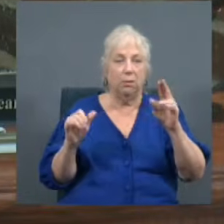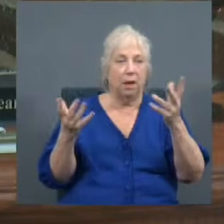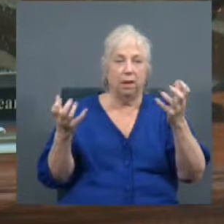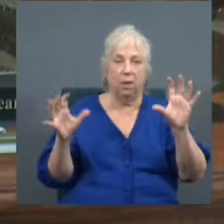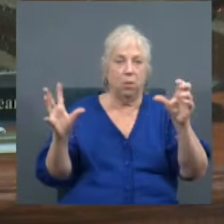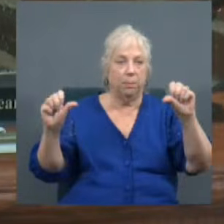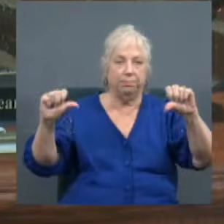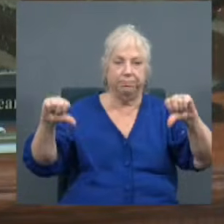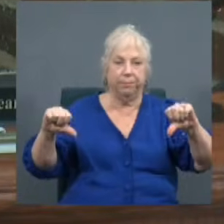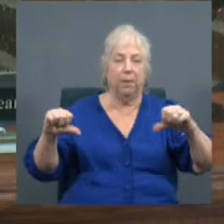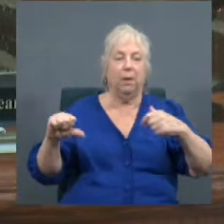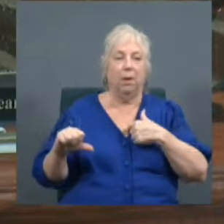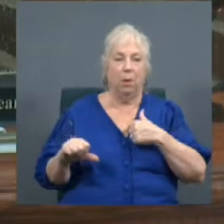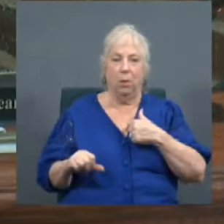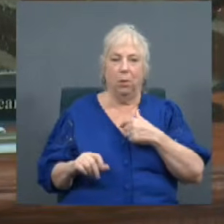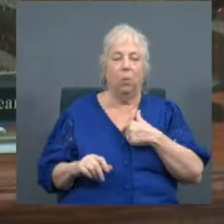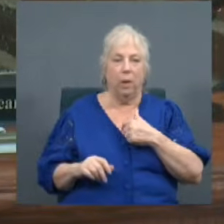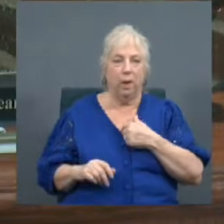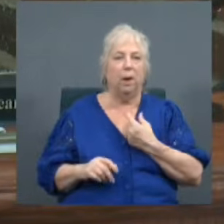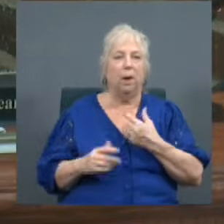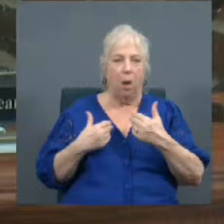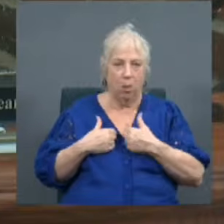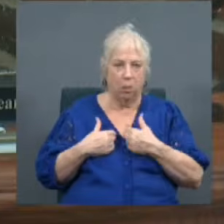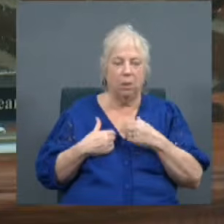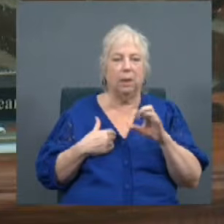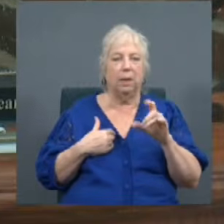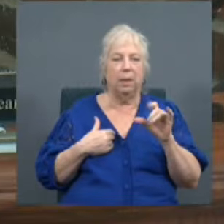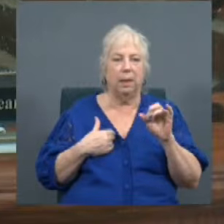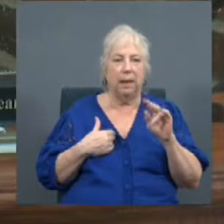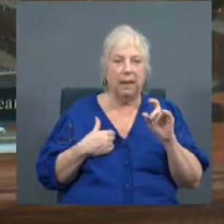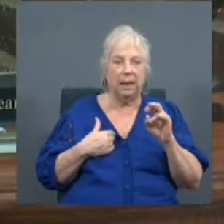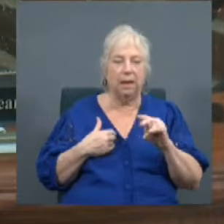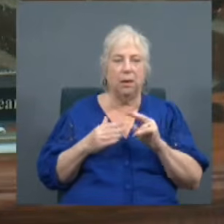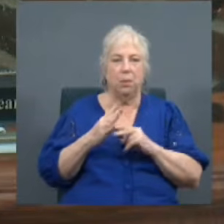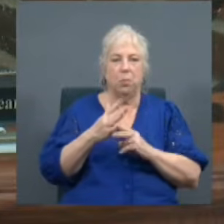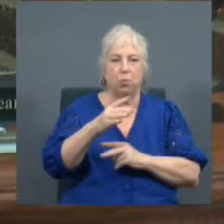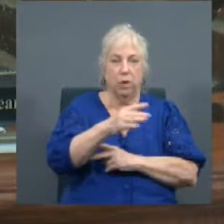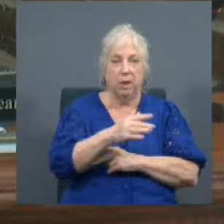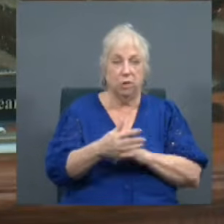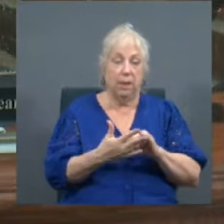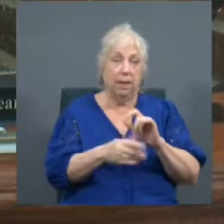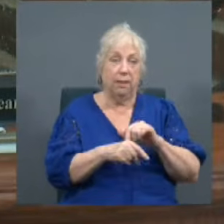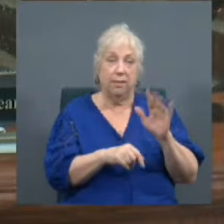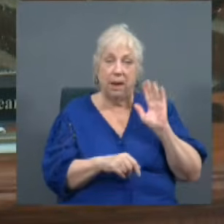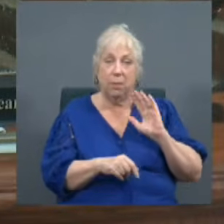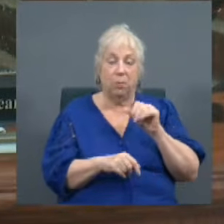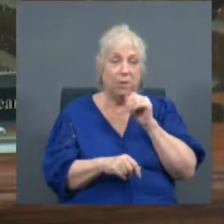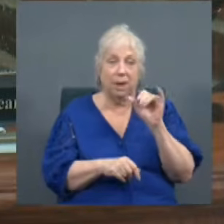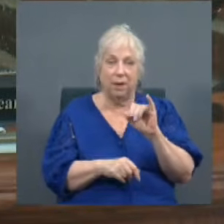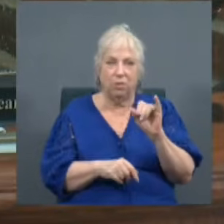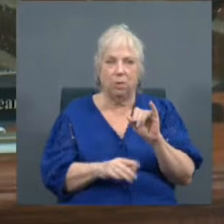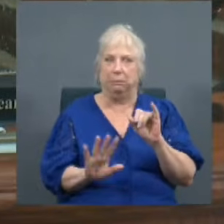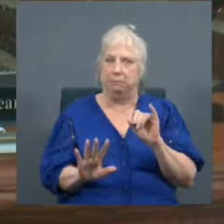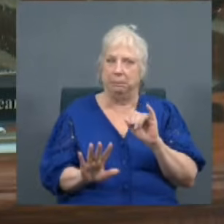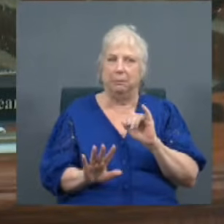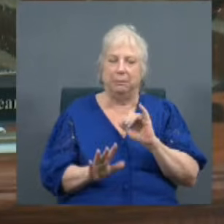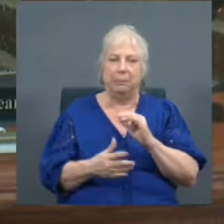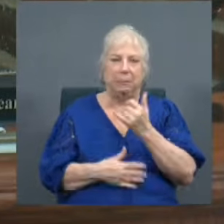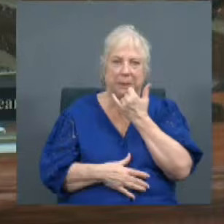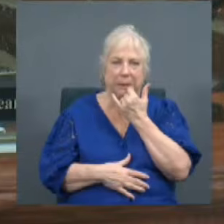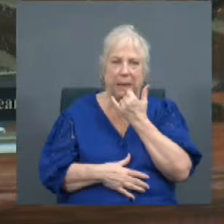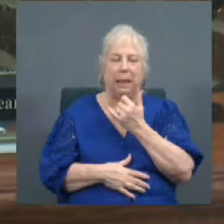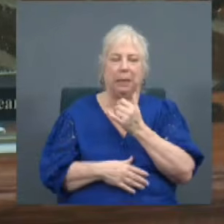up with that. So we're the owners of the Clinton Bridge. It was not insured at that time, mistake on our part,